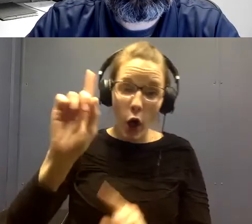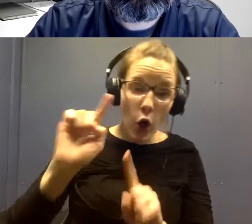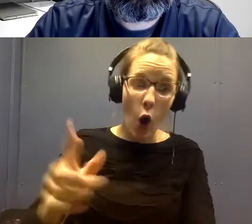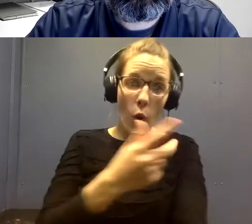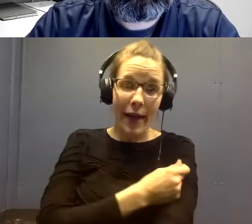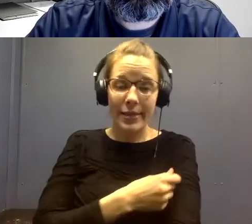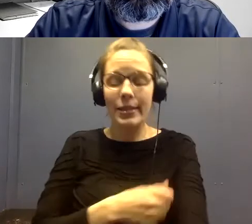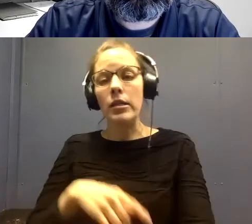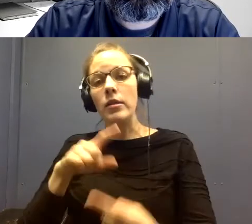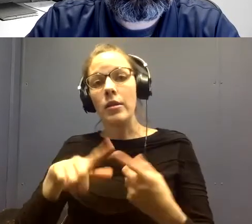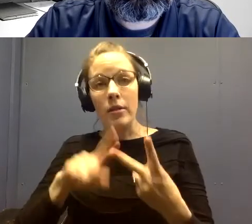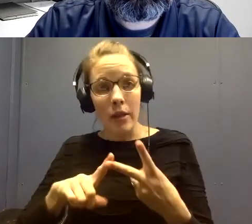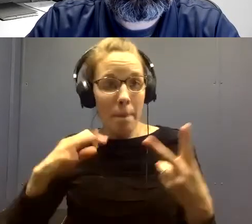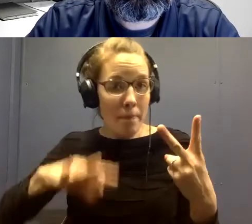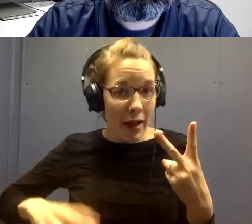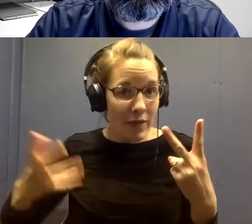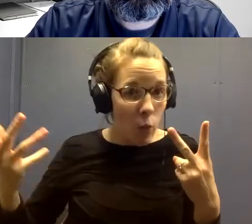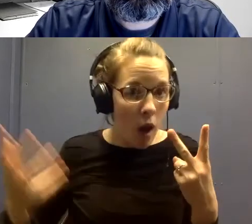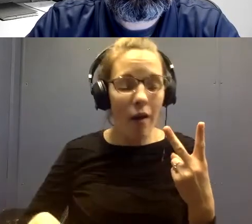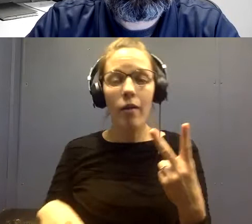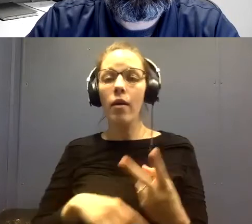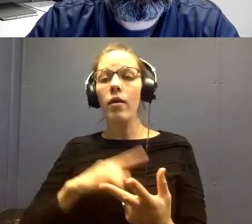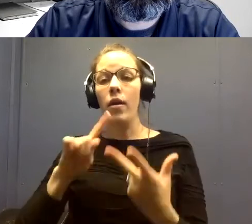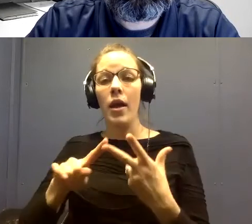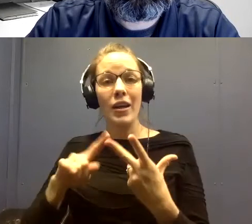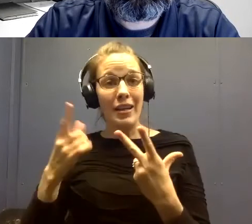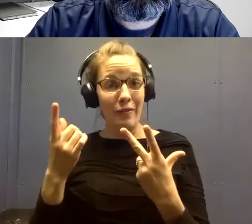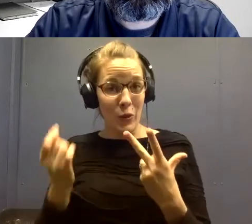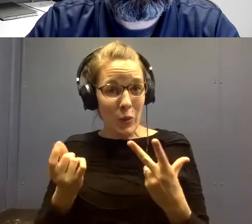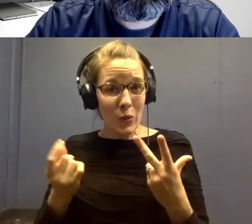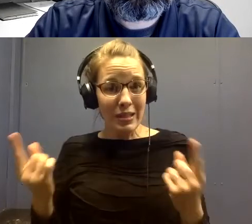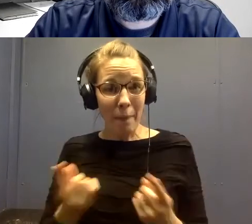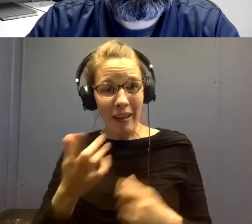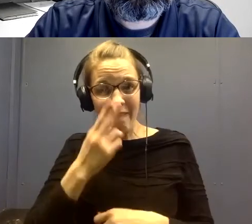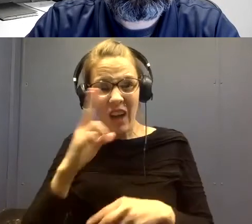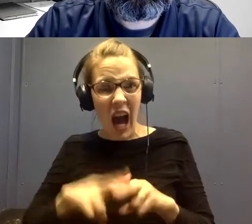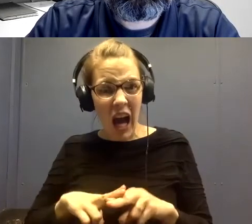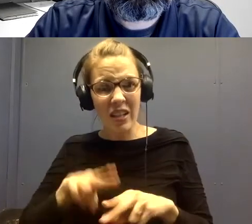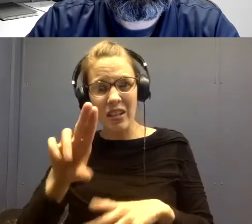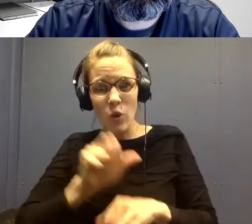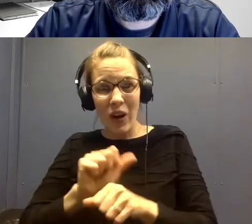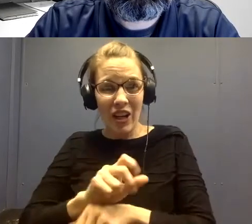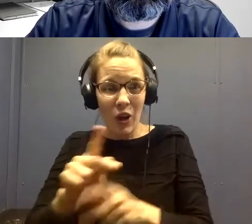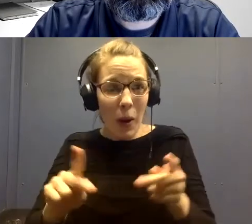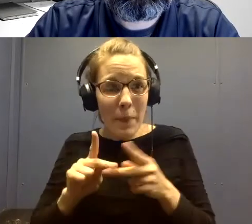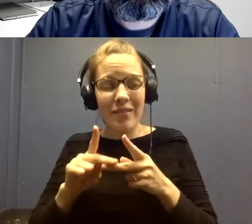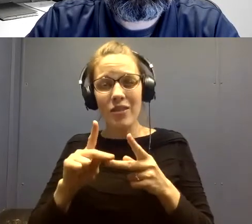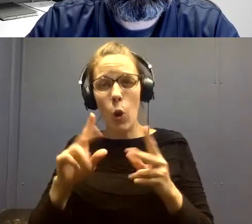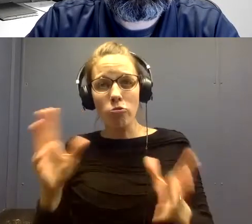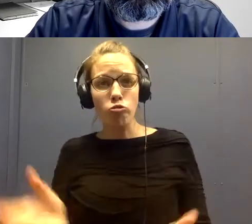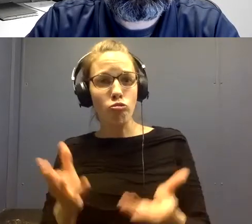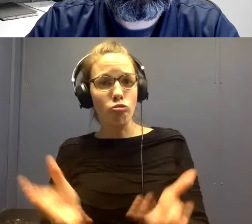vaccination, what the benefits of it are, and if you can do something fun in your workplace or incentivizing